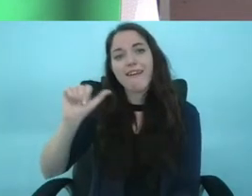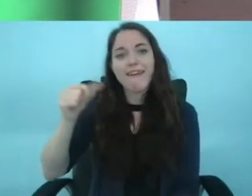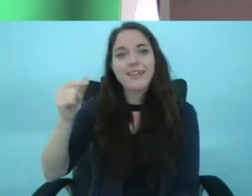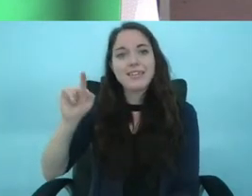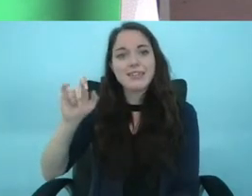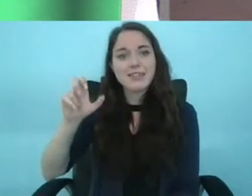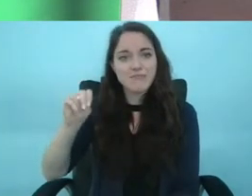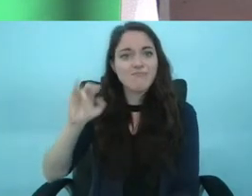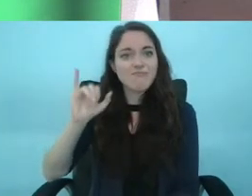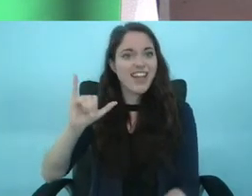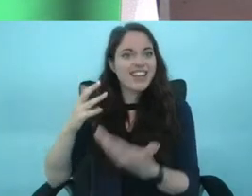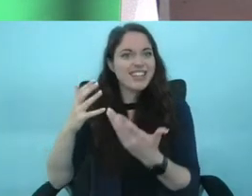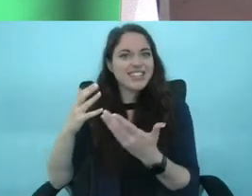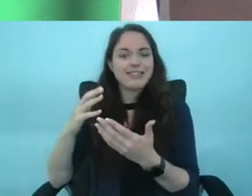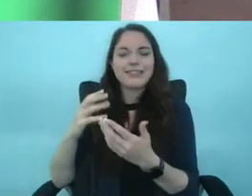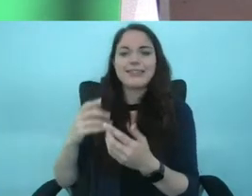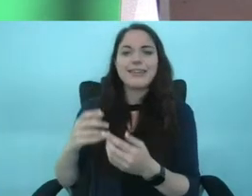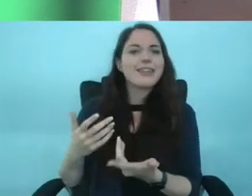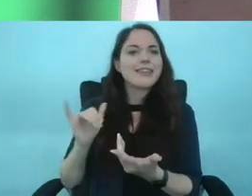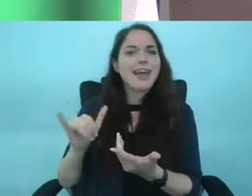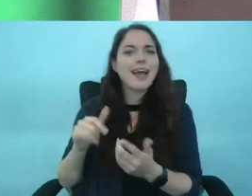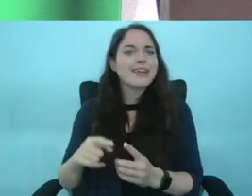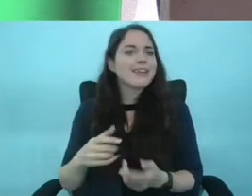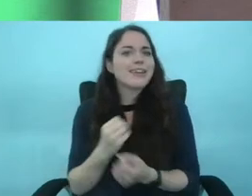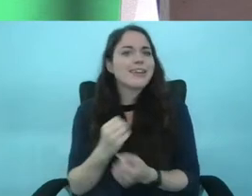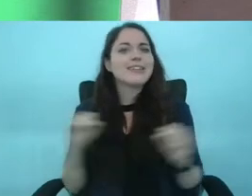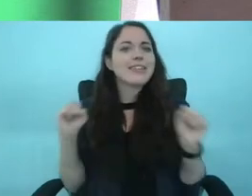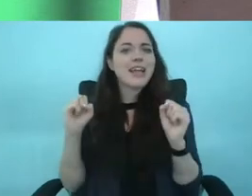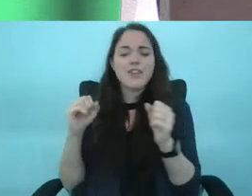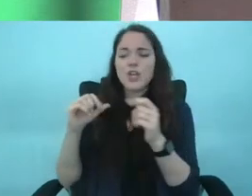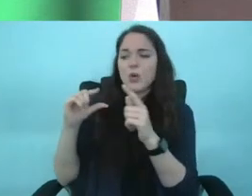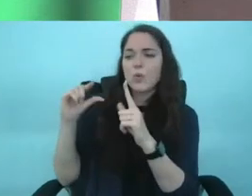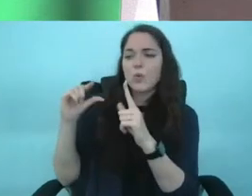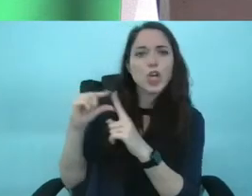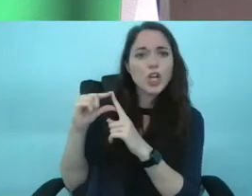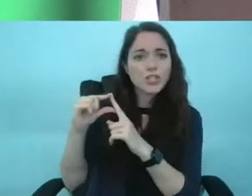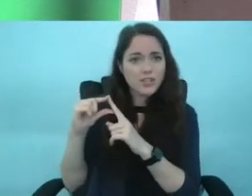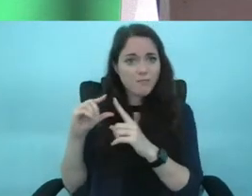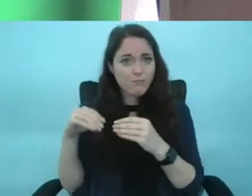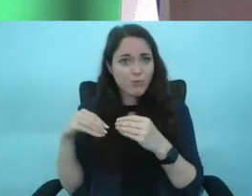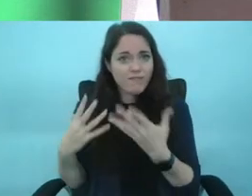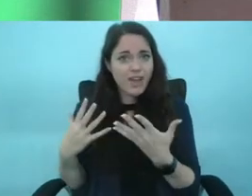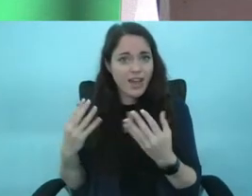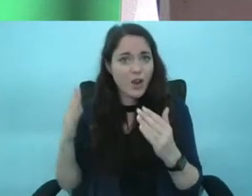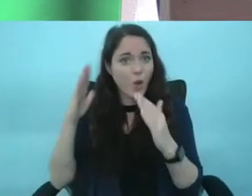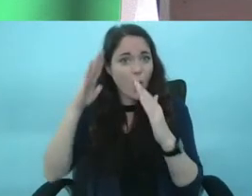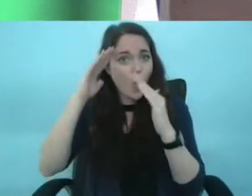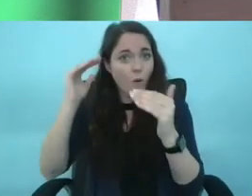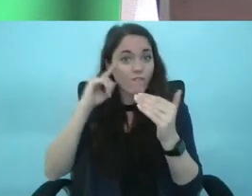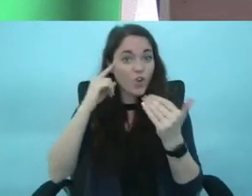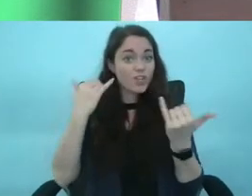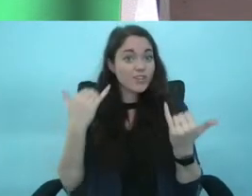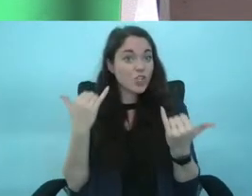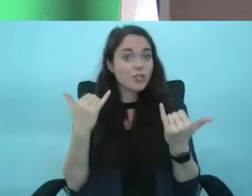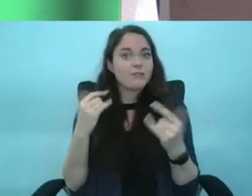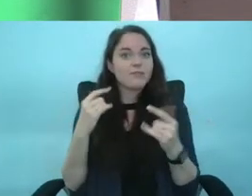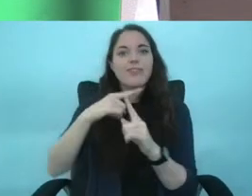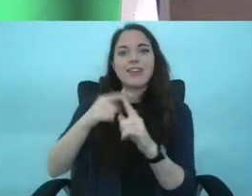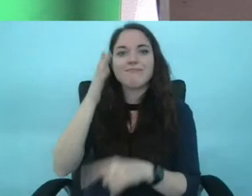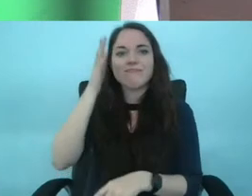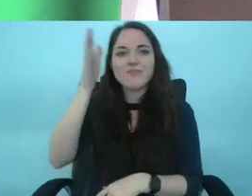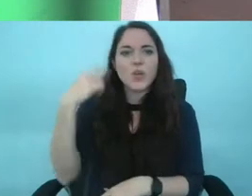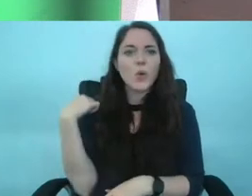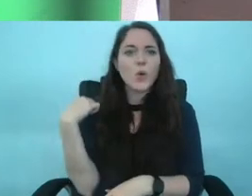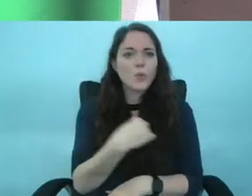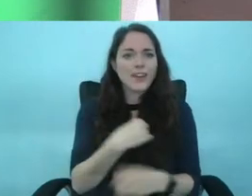past, as well as gives hope for the future. The message that with confidence in the Lord's help, we can move